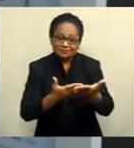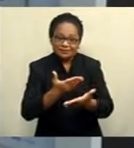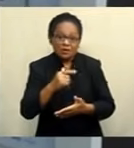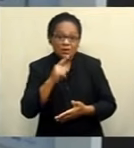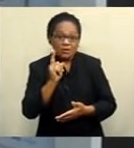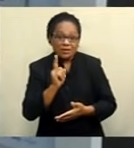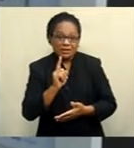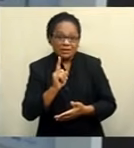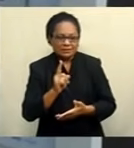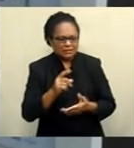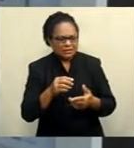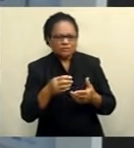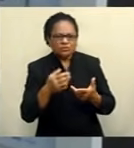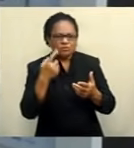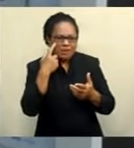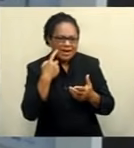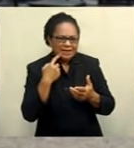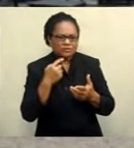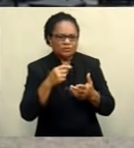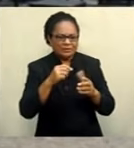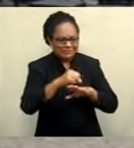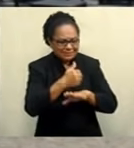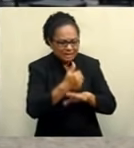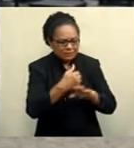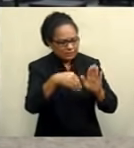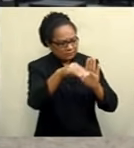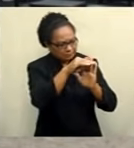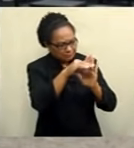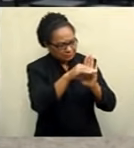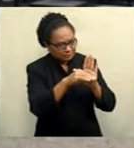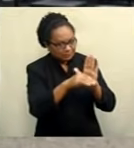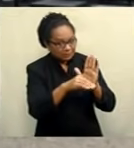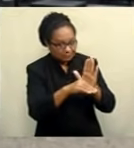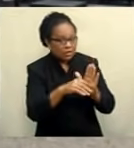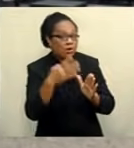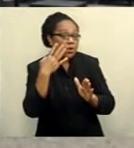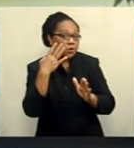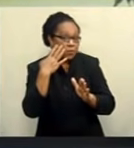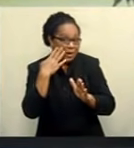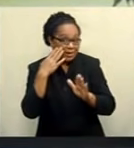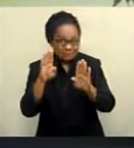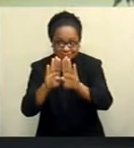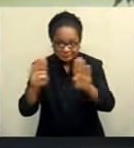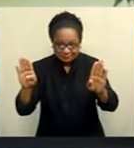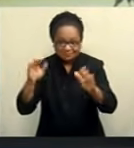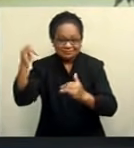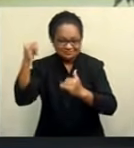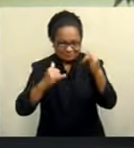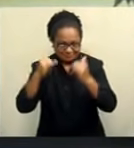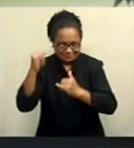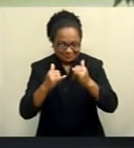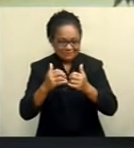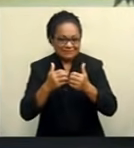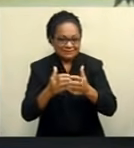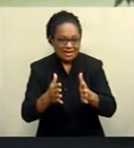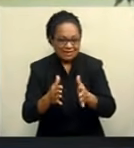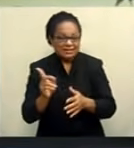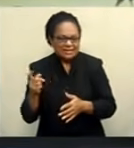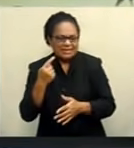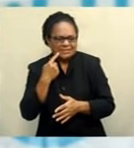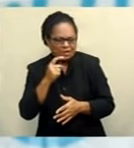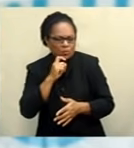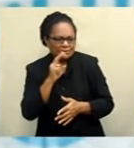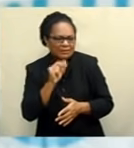the protocols that will need to be implemented when borders reopen. There will probably be some more processes as we go